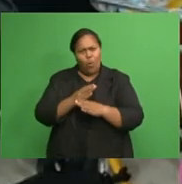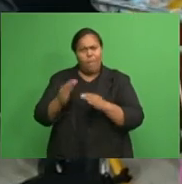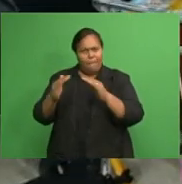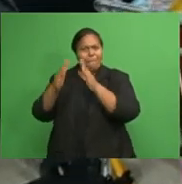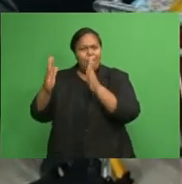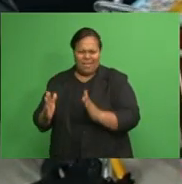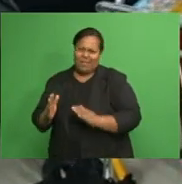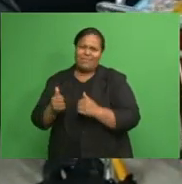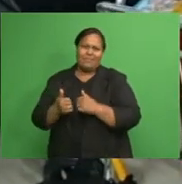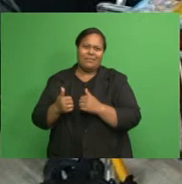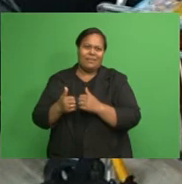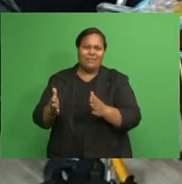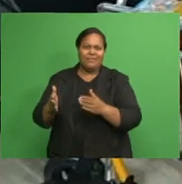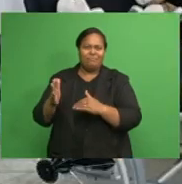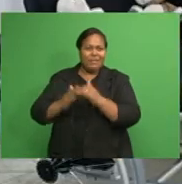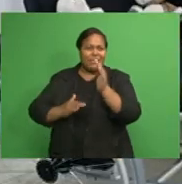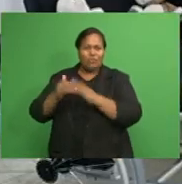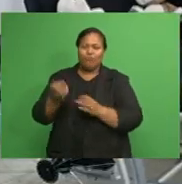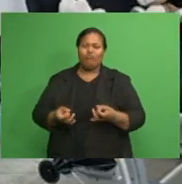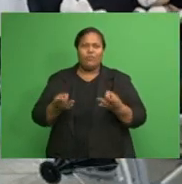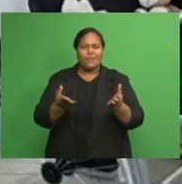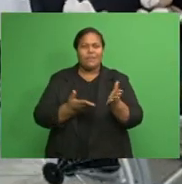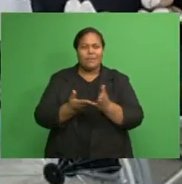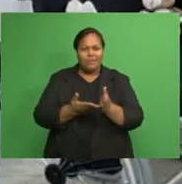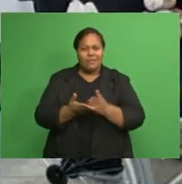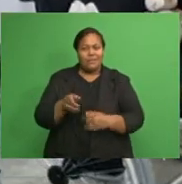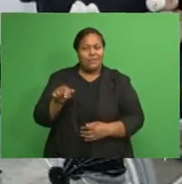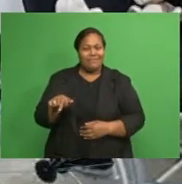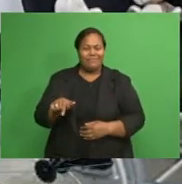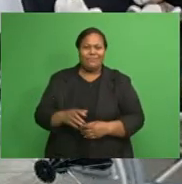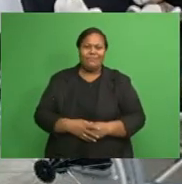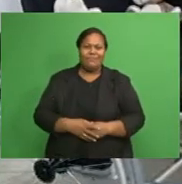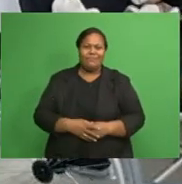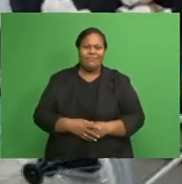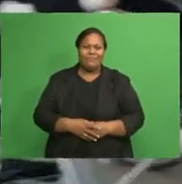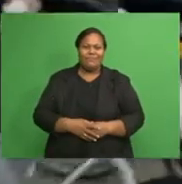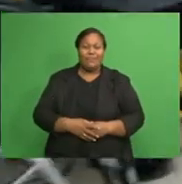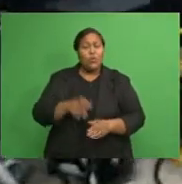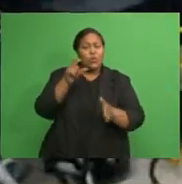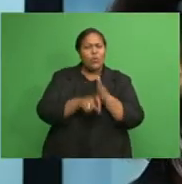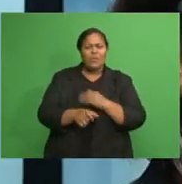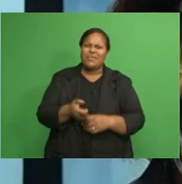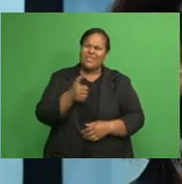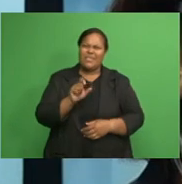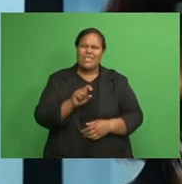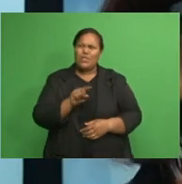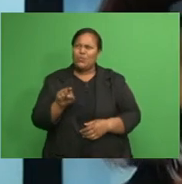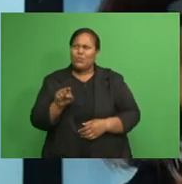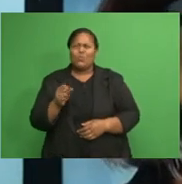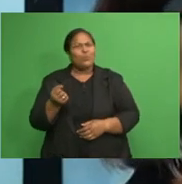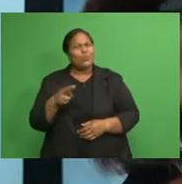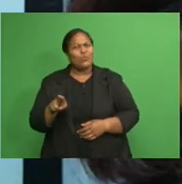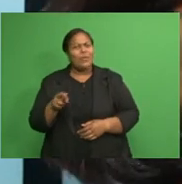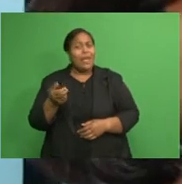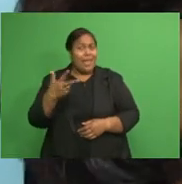well to provide the service from. So that is at approximate cost of $60,000 to $80,000,